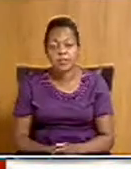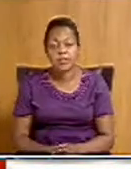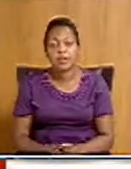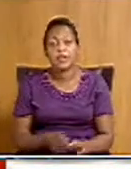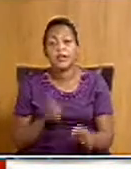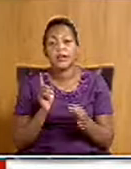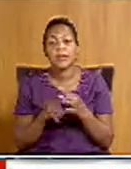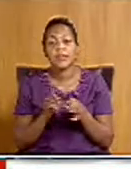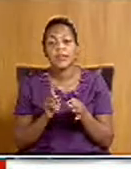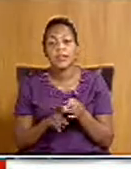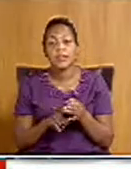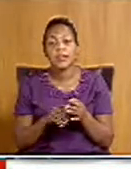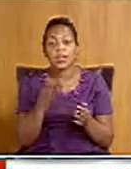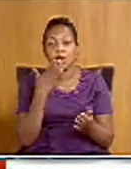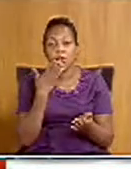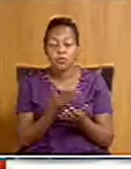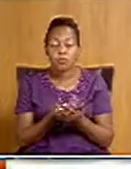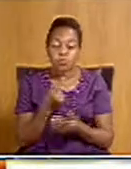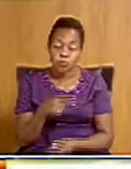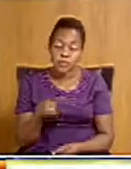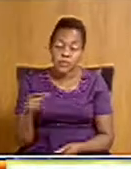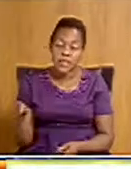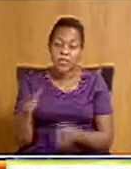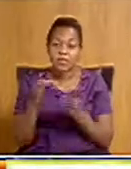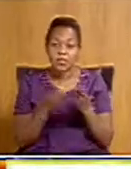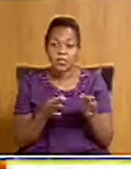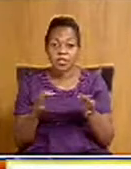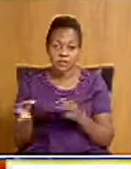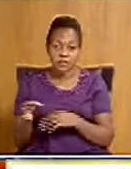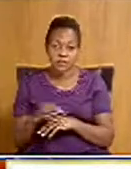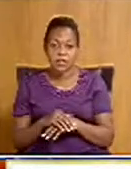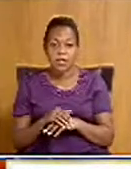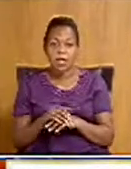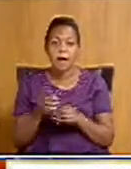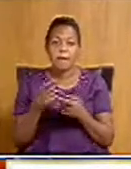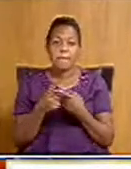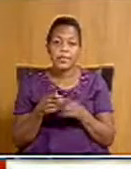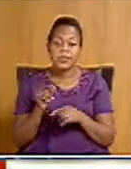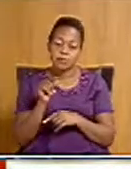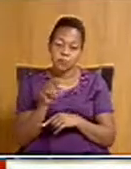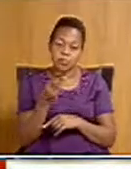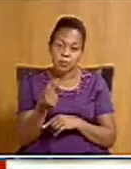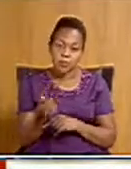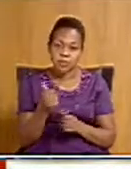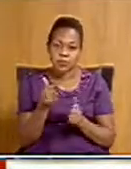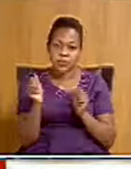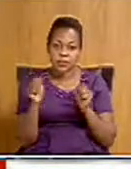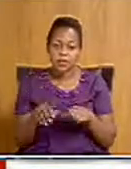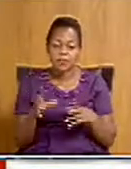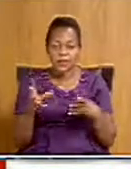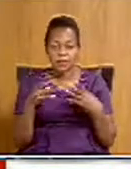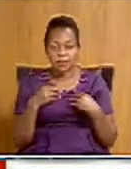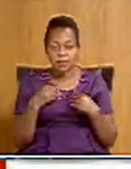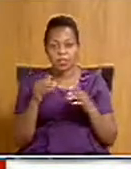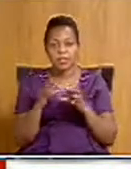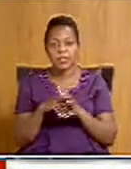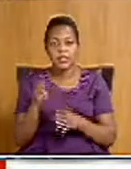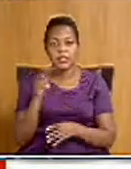Number three, and good quality products at comparative cost that can be accepted in